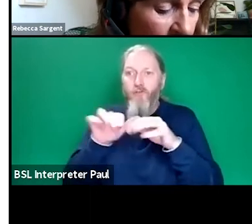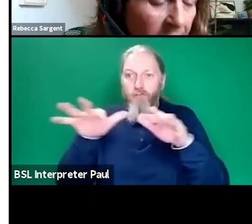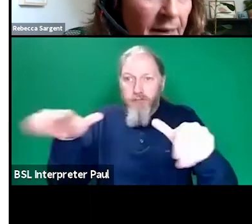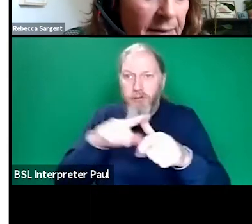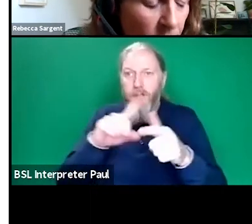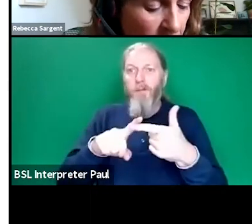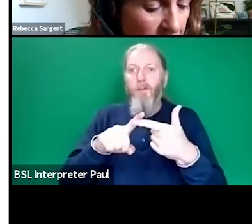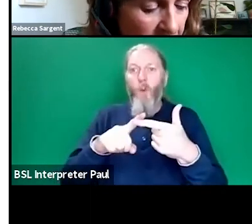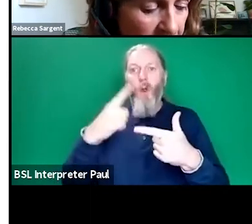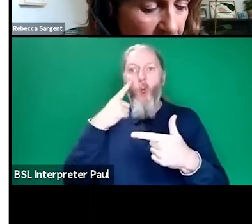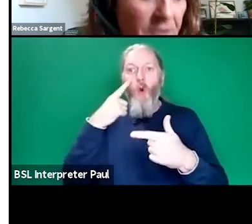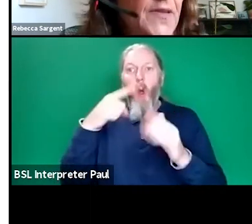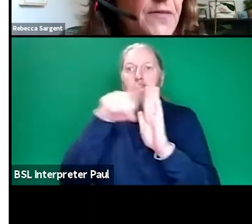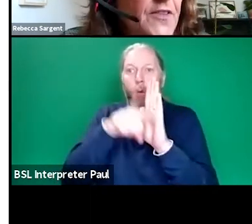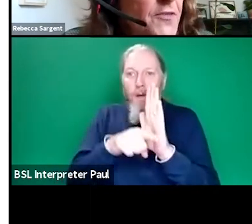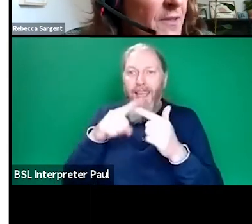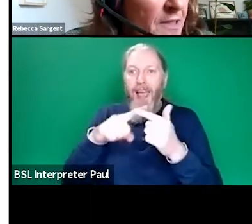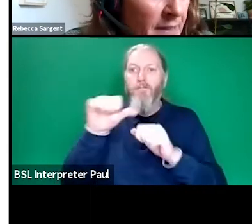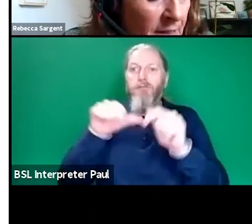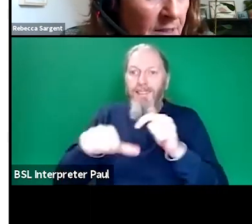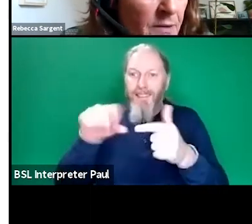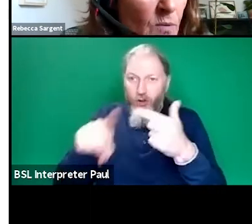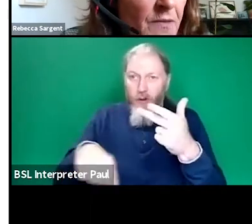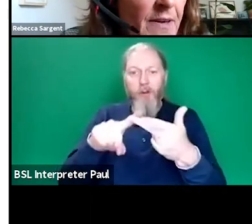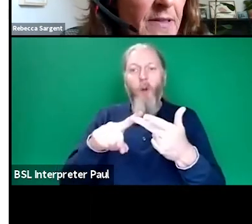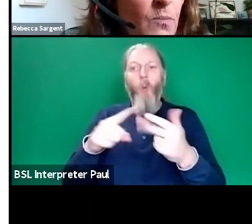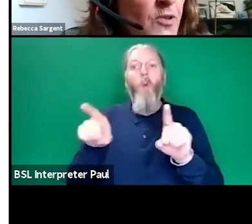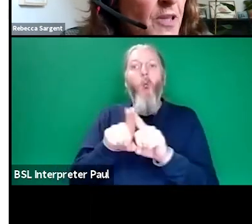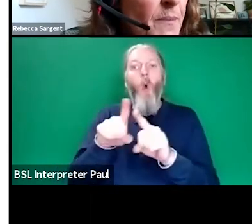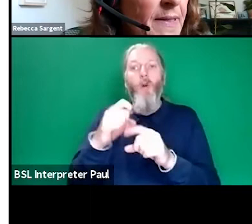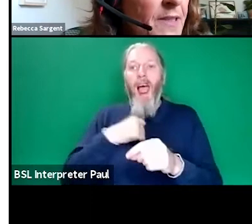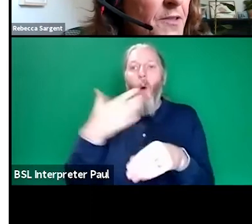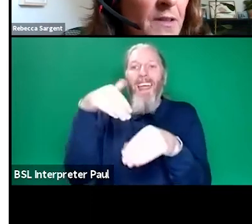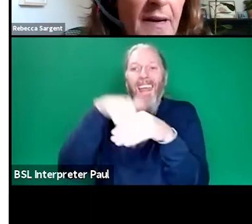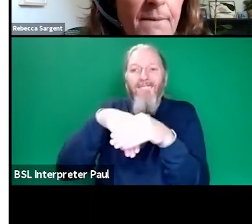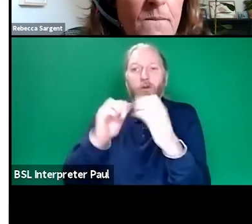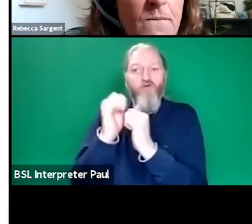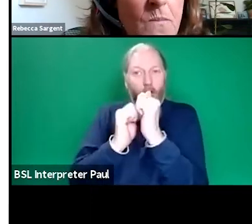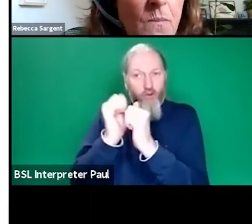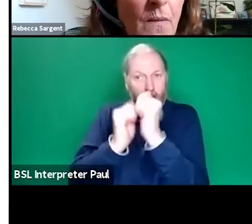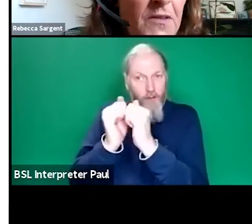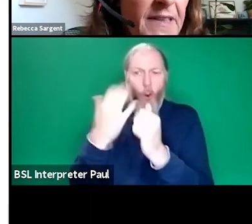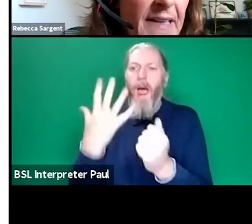procedures, and we looked at the infrastructure. So it was a very sort of project managed,